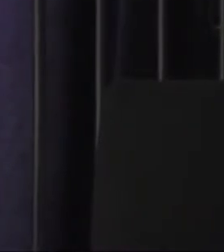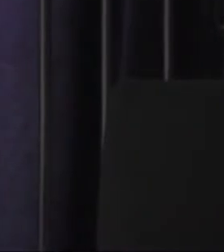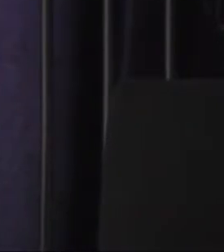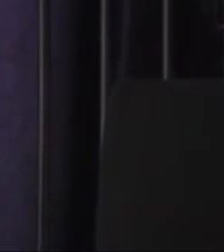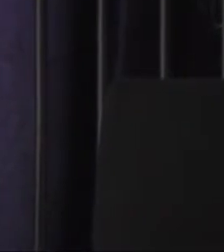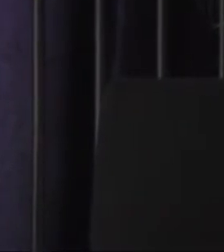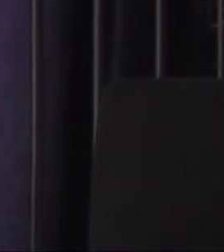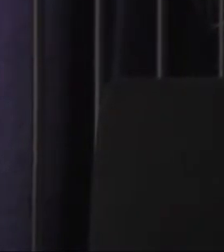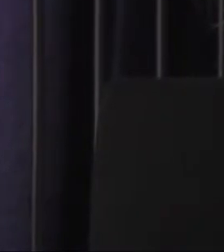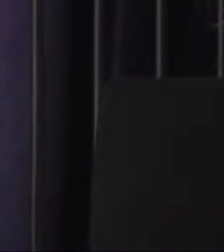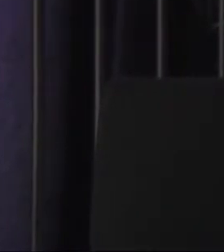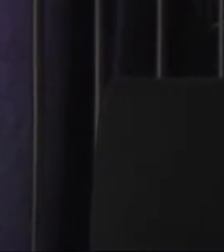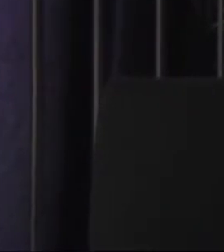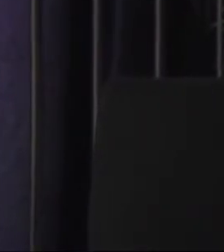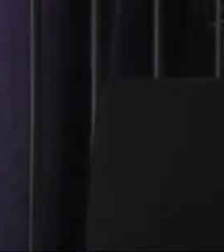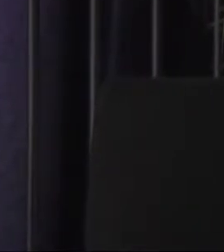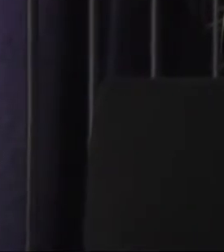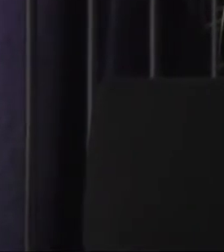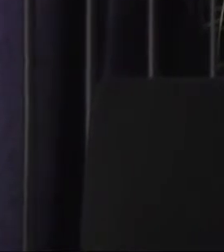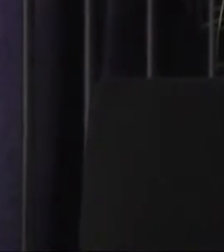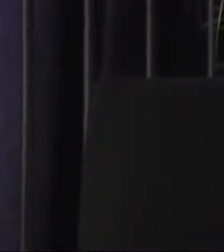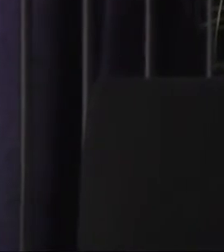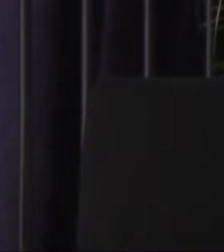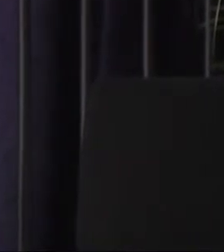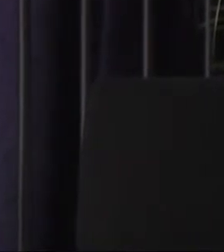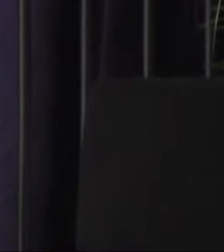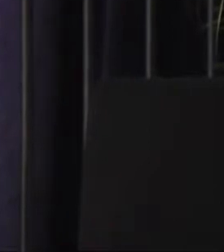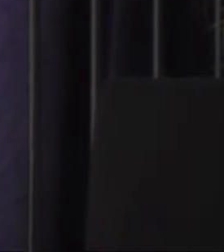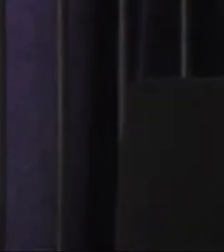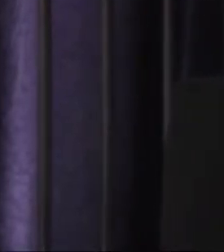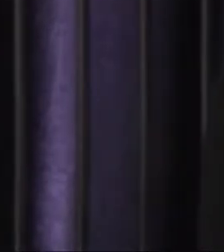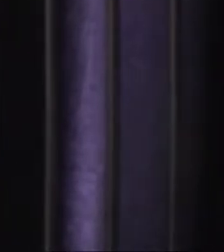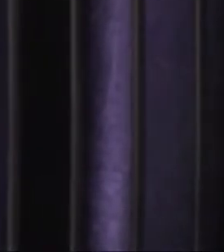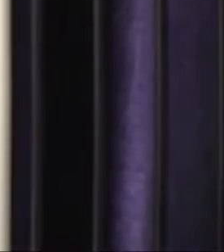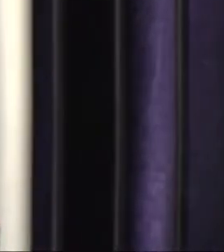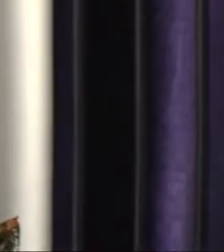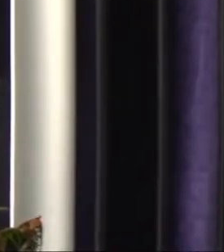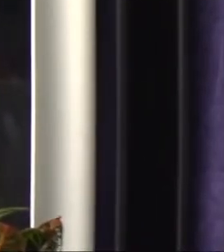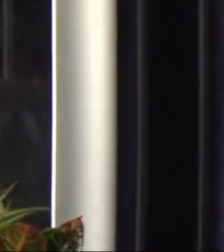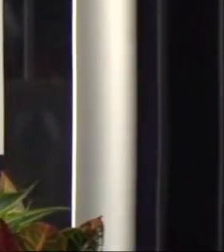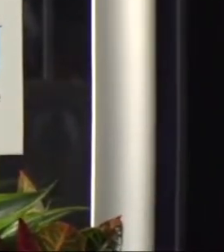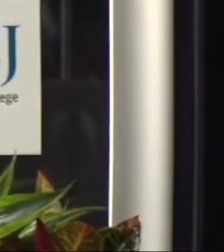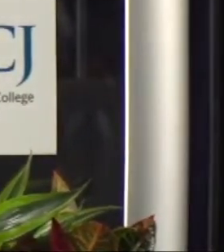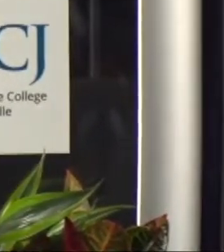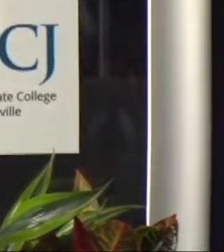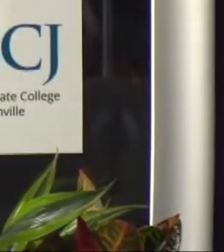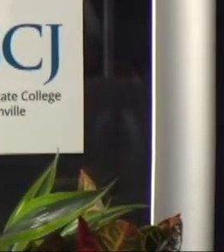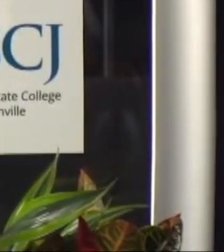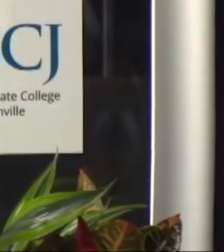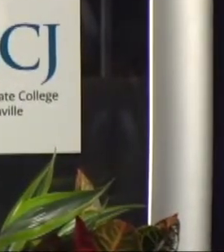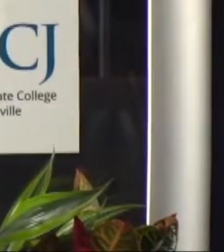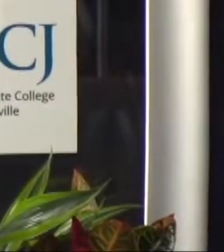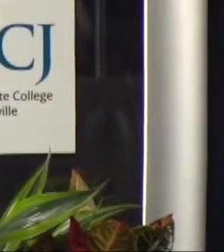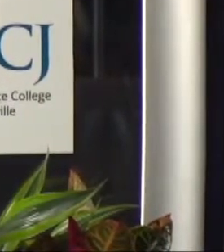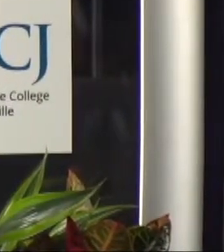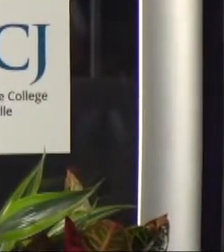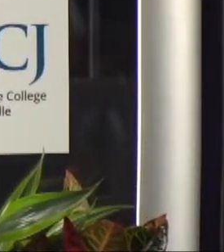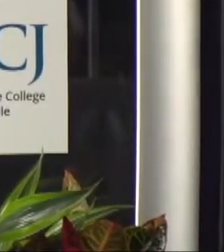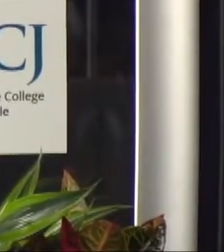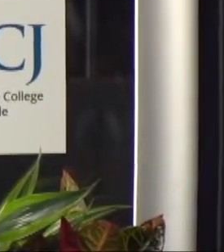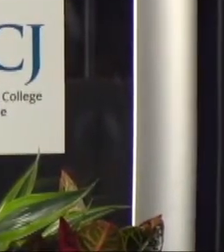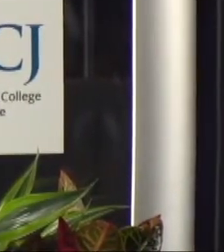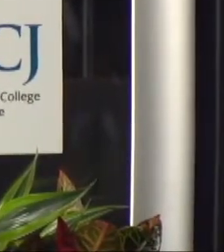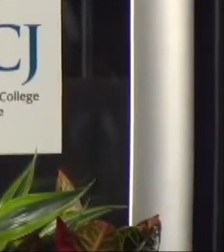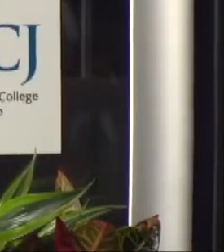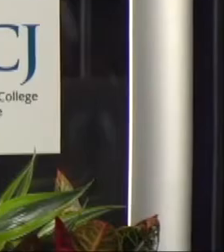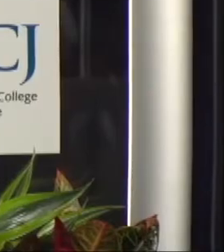times already coming around. I'll stay up, I'll stay up. I'ma keep smiling.